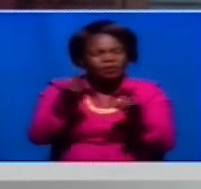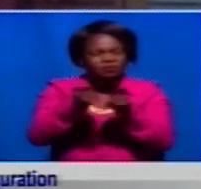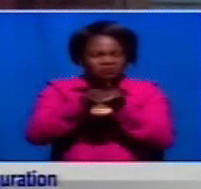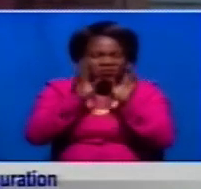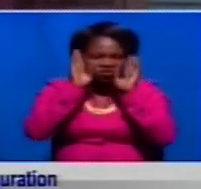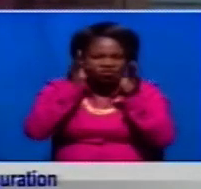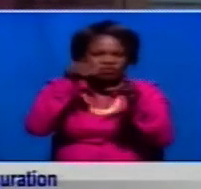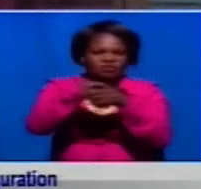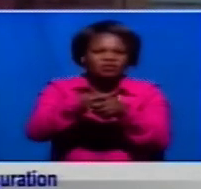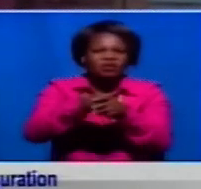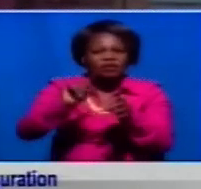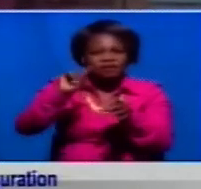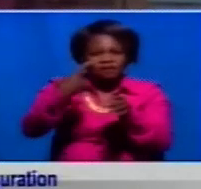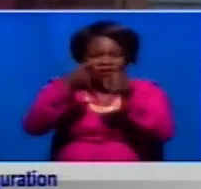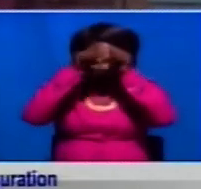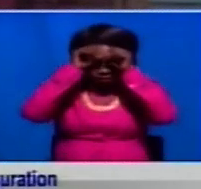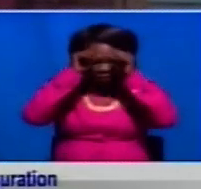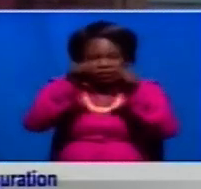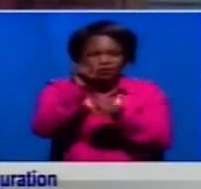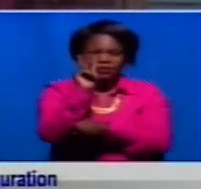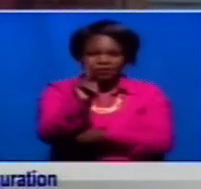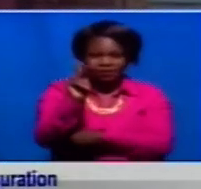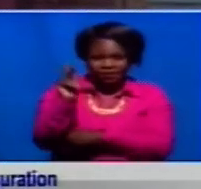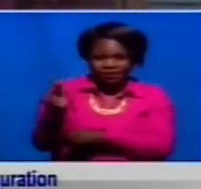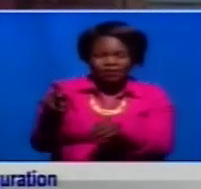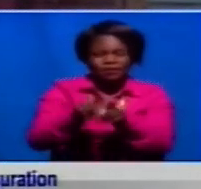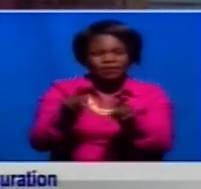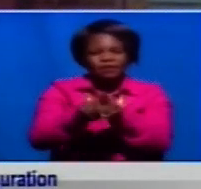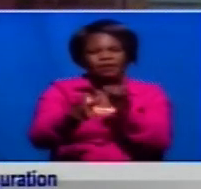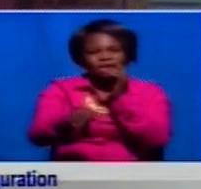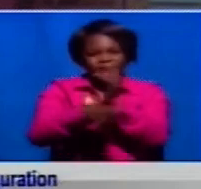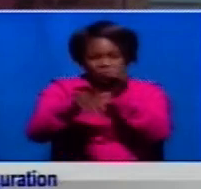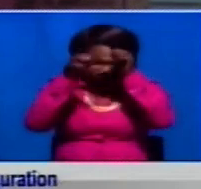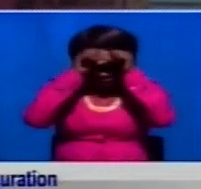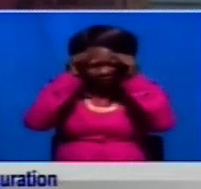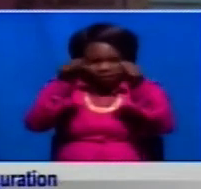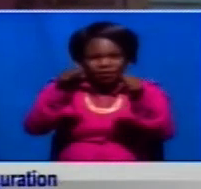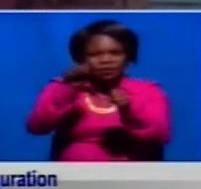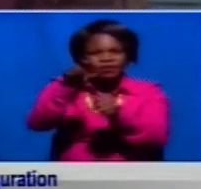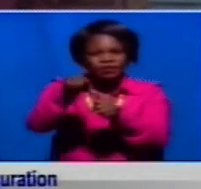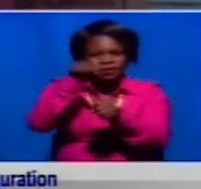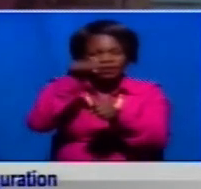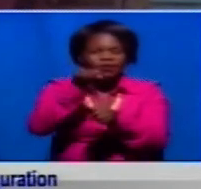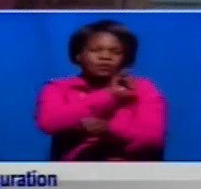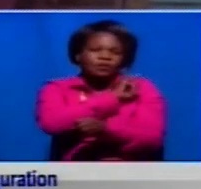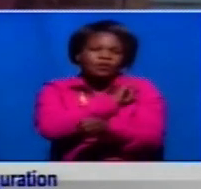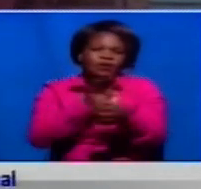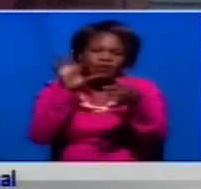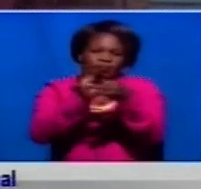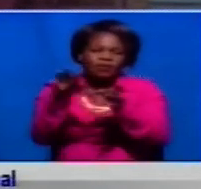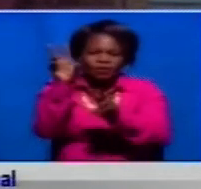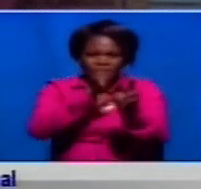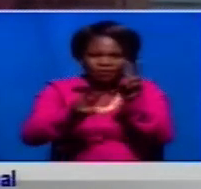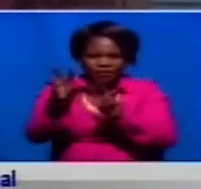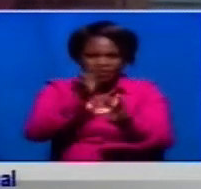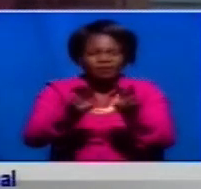event. First Republican President Dr. Kenneth Kaunda and Vice President-elect Inongewina joined the visiting